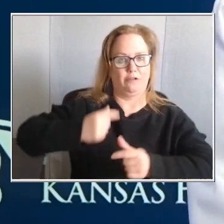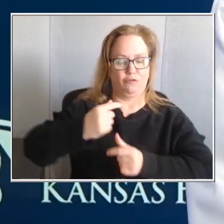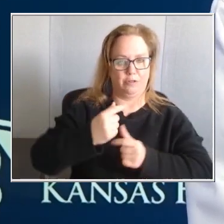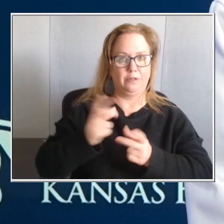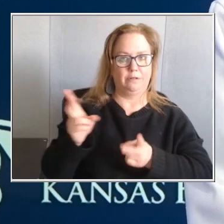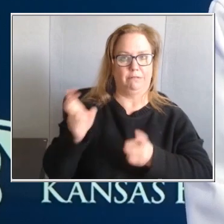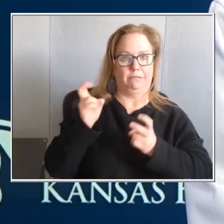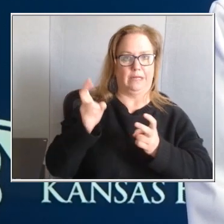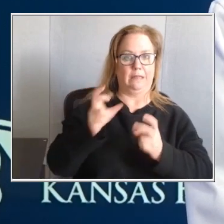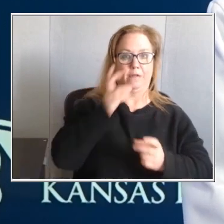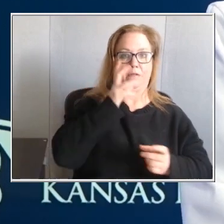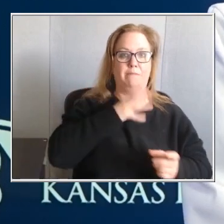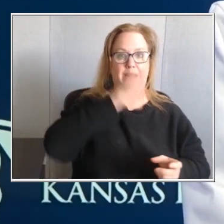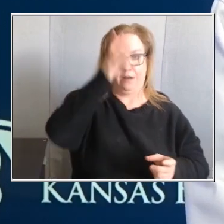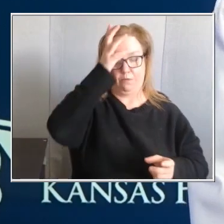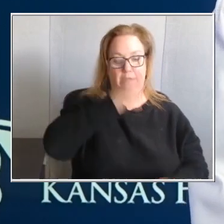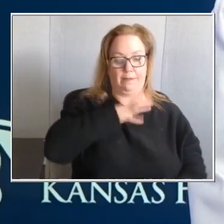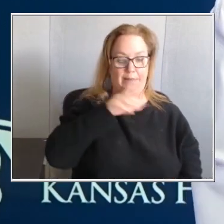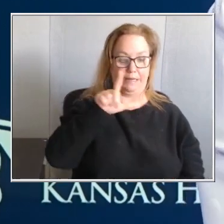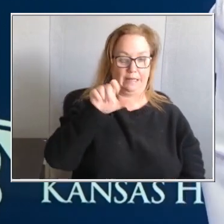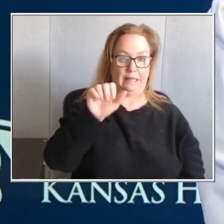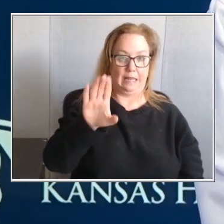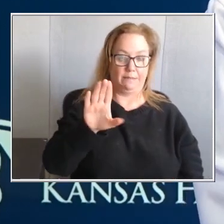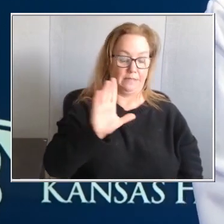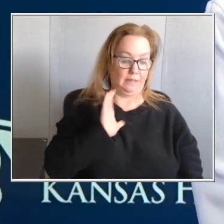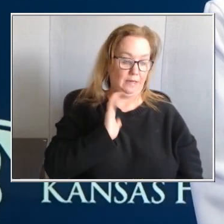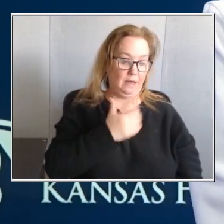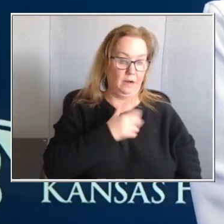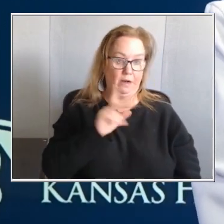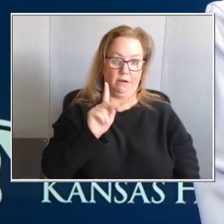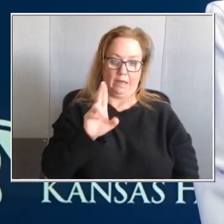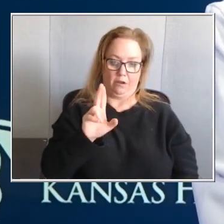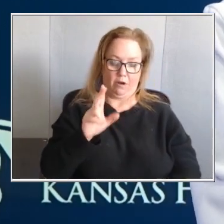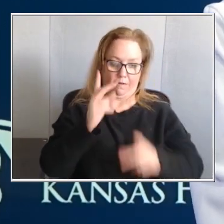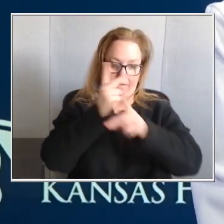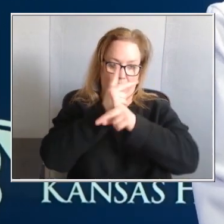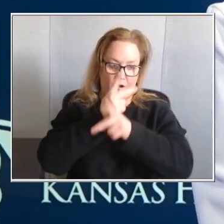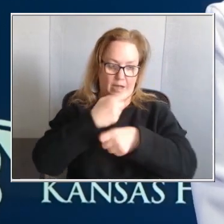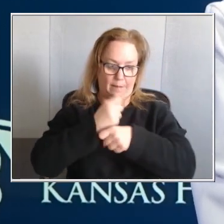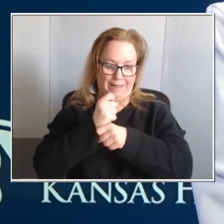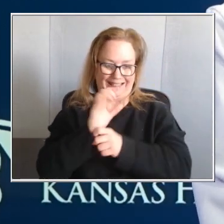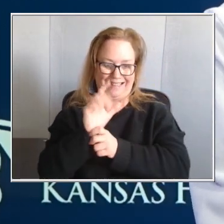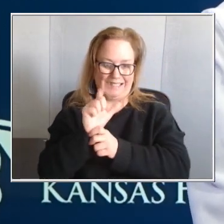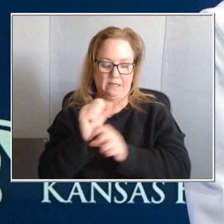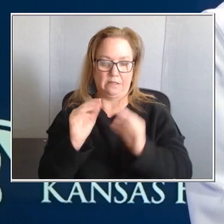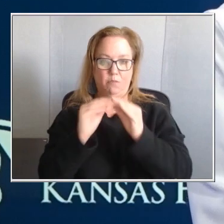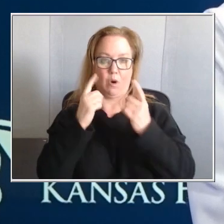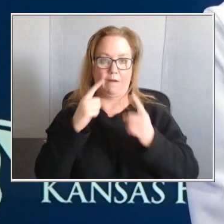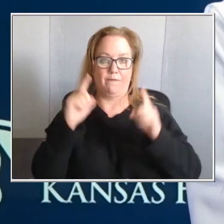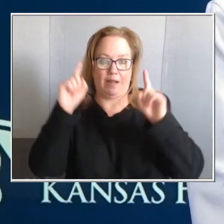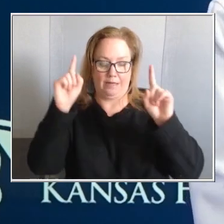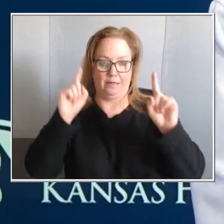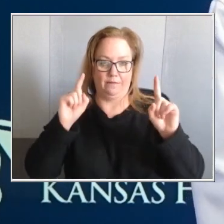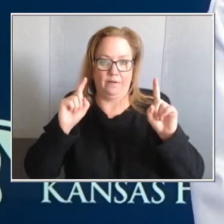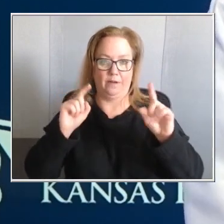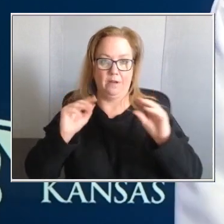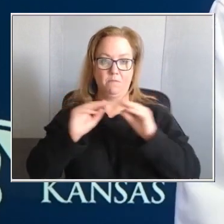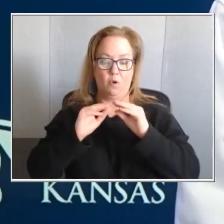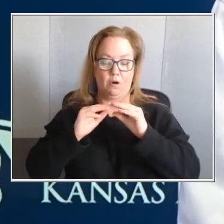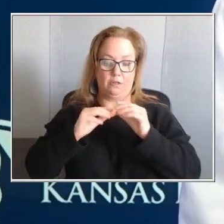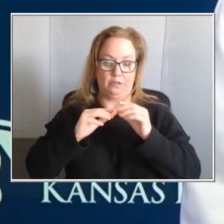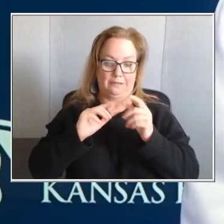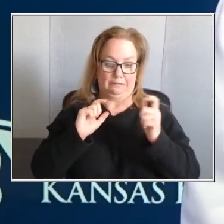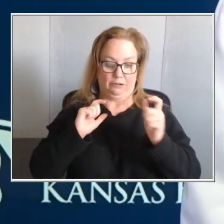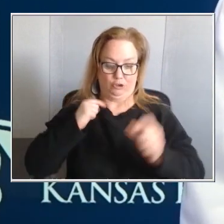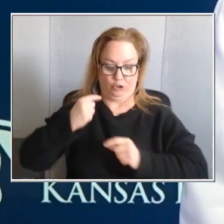men and women in laboratories, including in our own center, who are figuring out how to make these cells much more effective through further genetic engineering